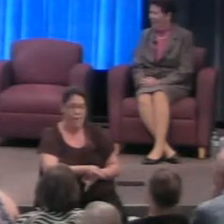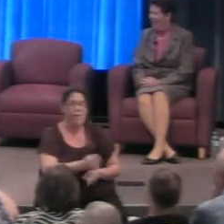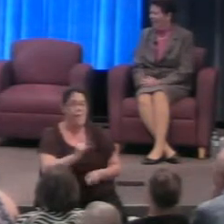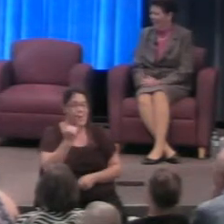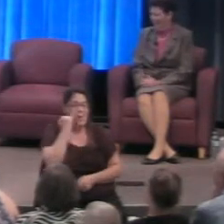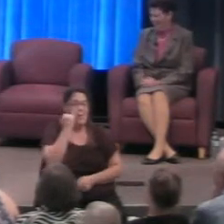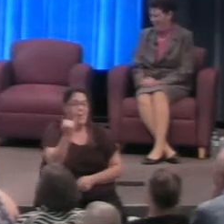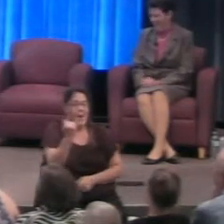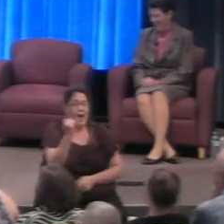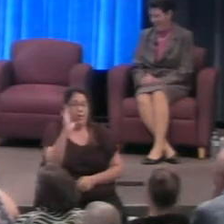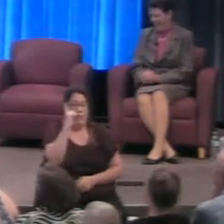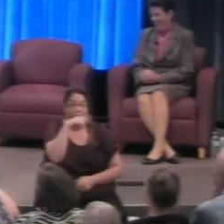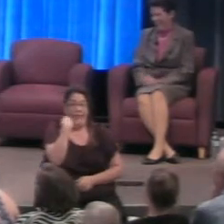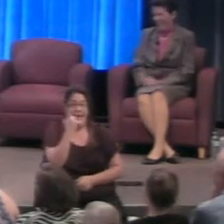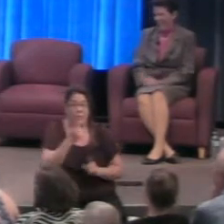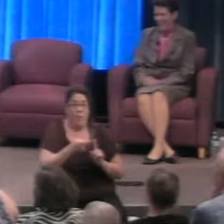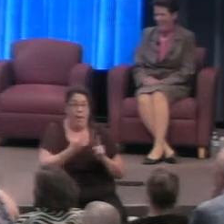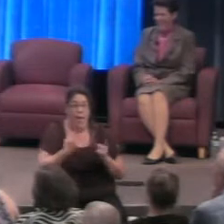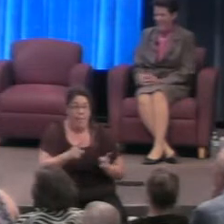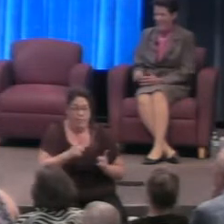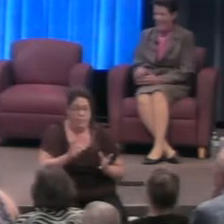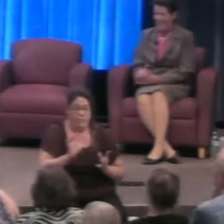moment.